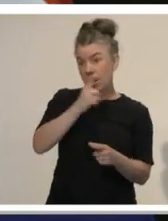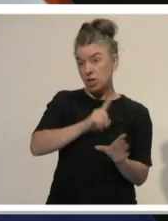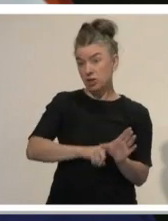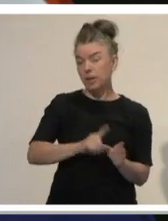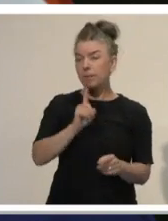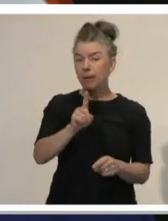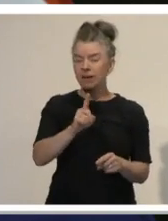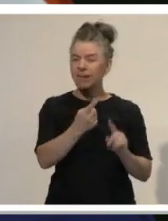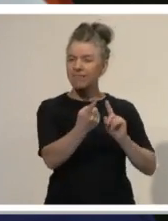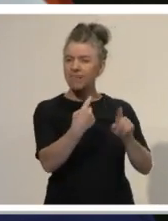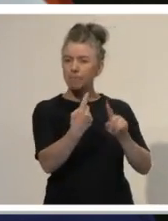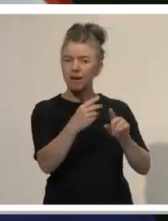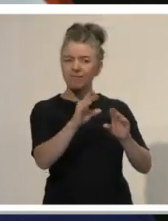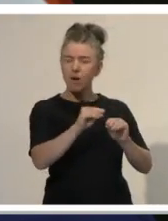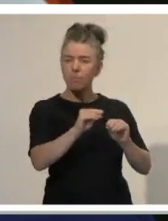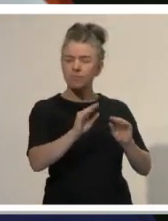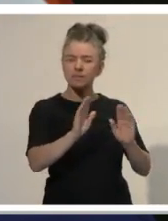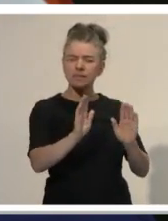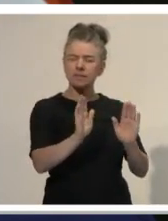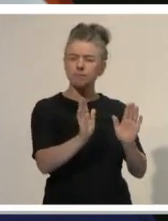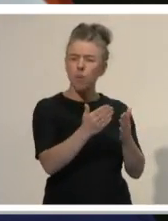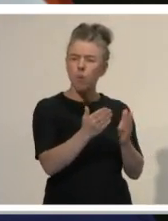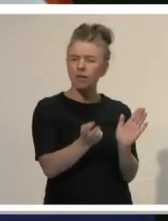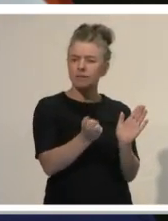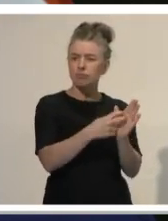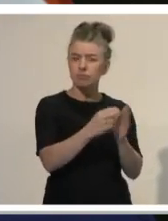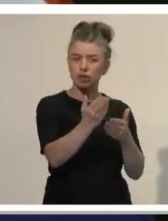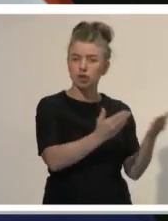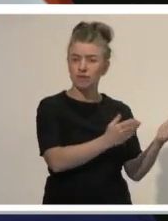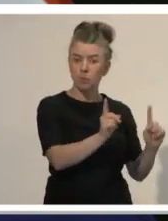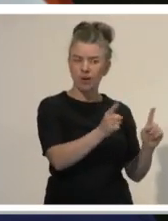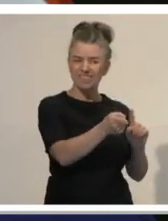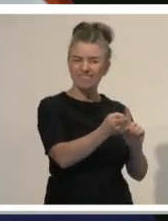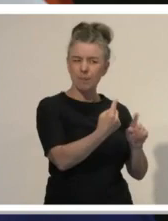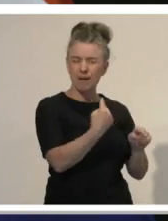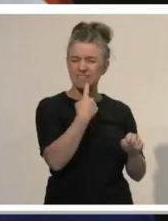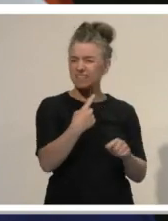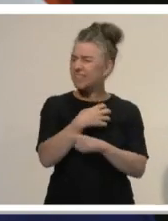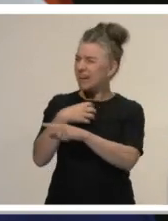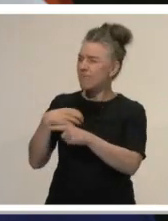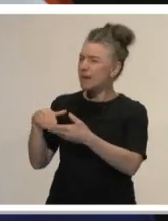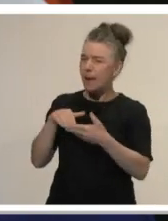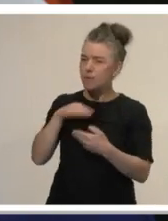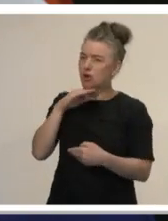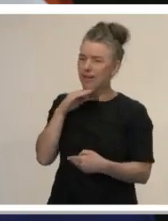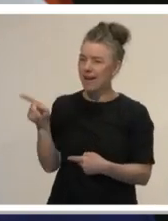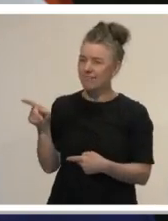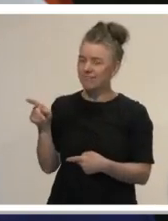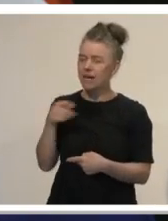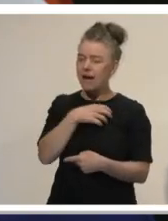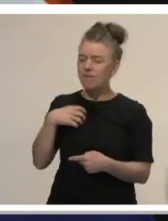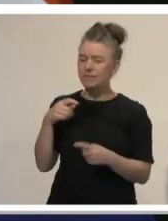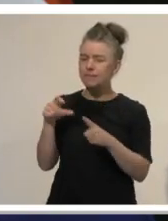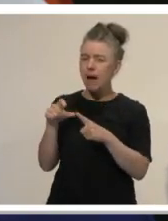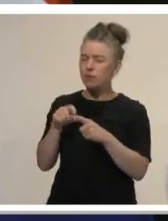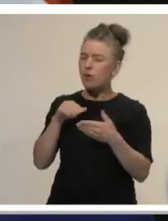from operators of smaller subscription services was that the government wasn't pulling its weight to make sure government departments weren't pulling